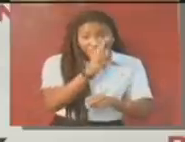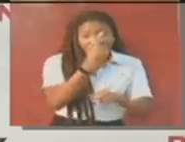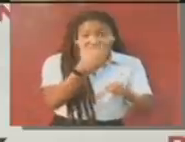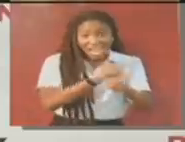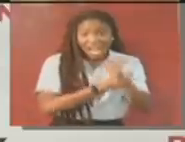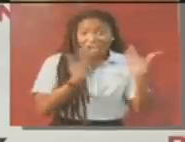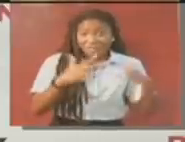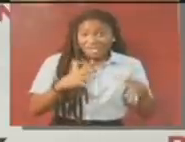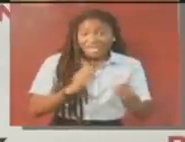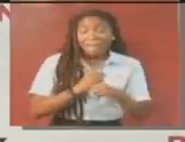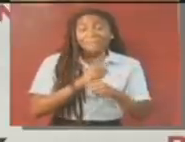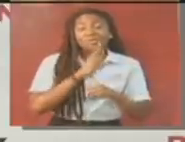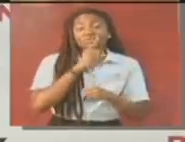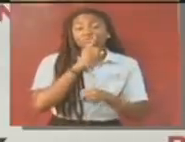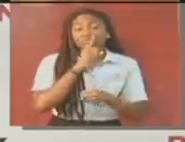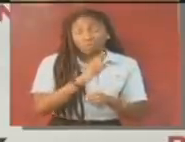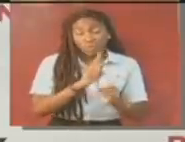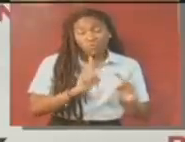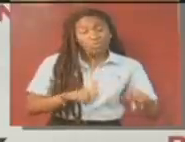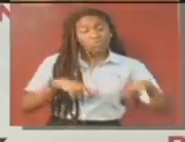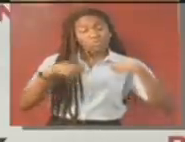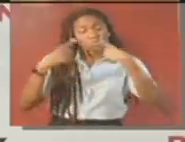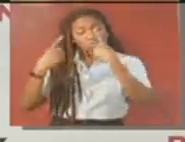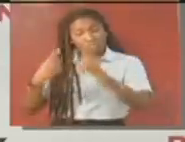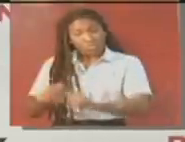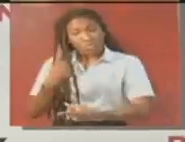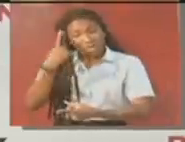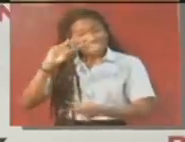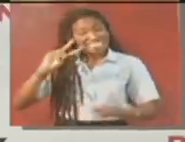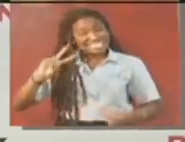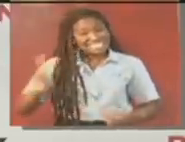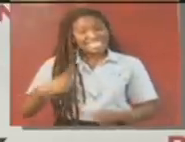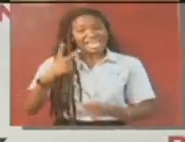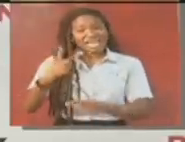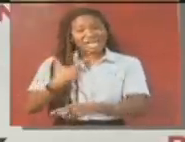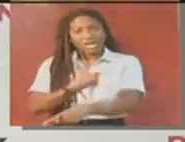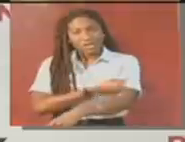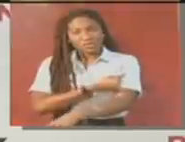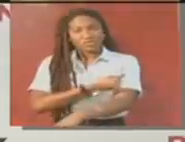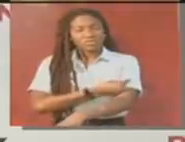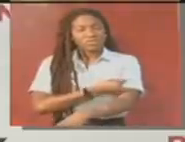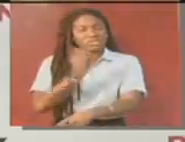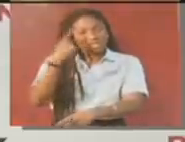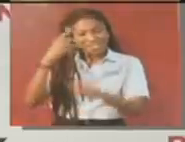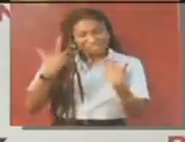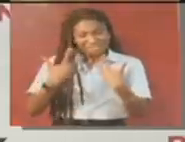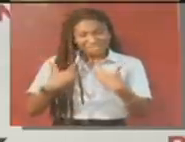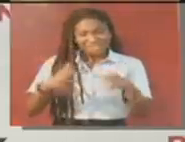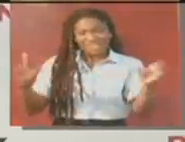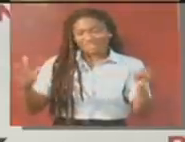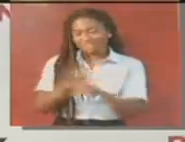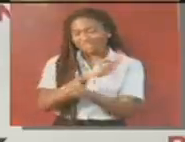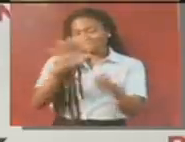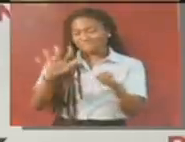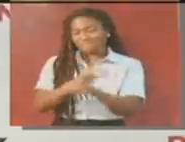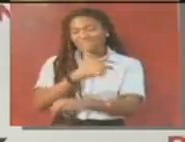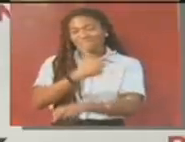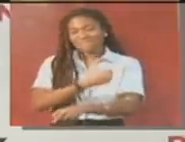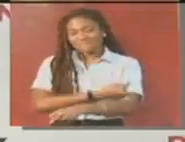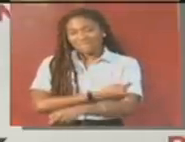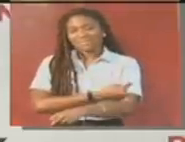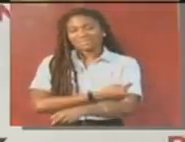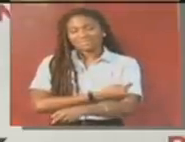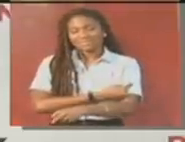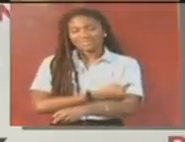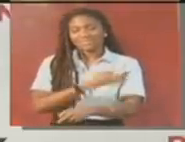make sure to present themselves as scheduled for their second dose so that you can complete the vaccination coverage and receive the